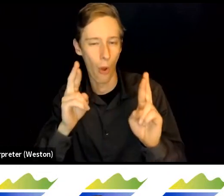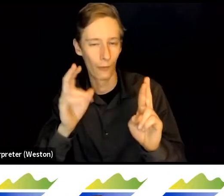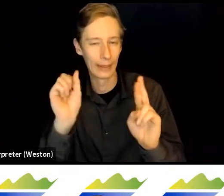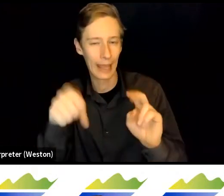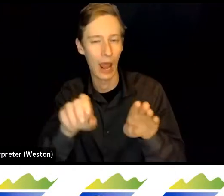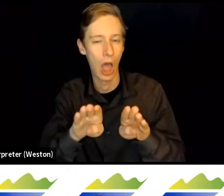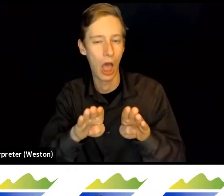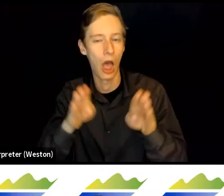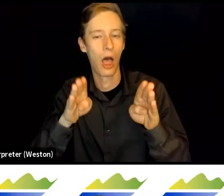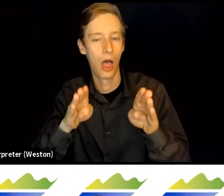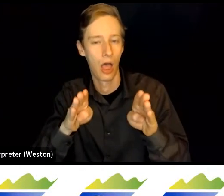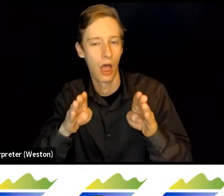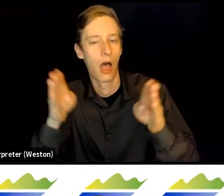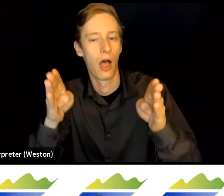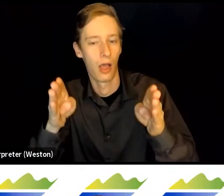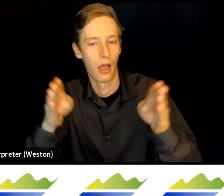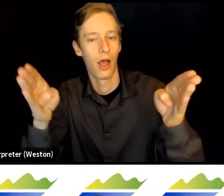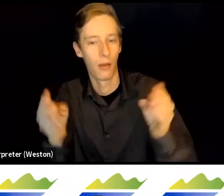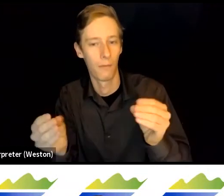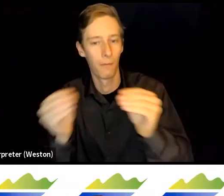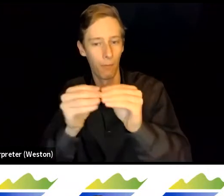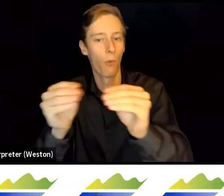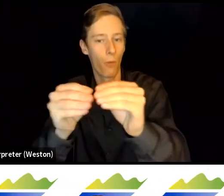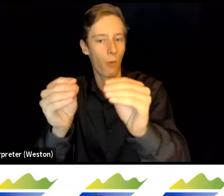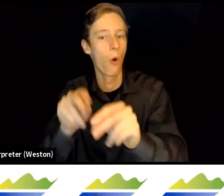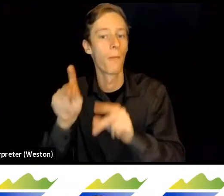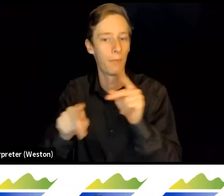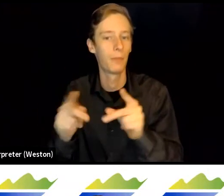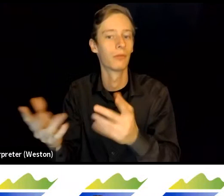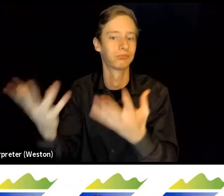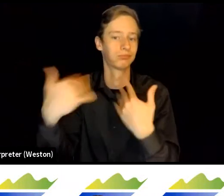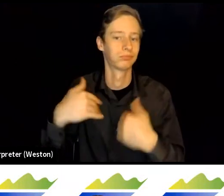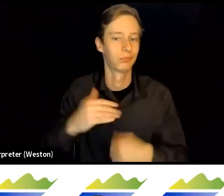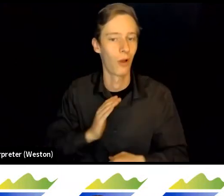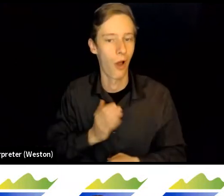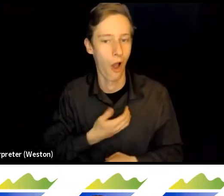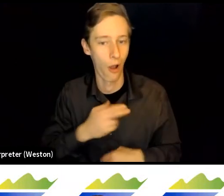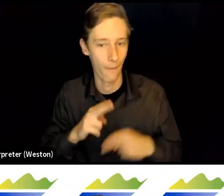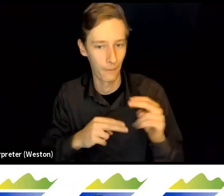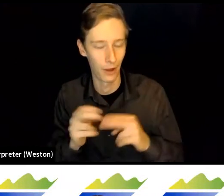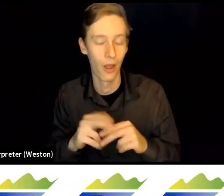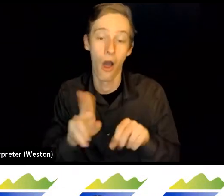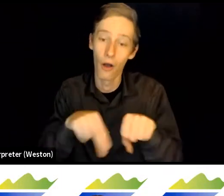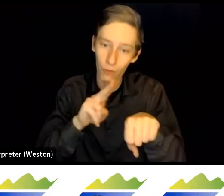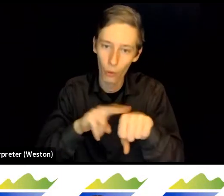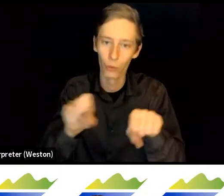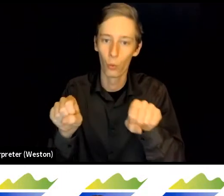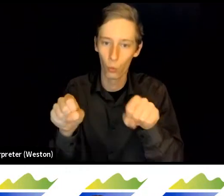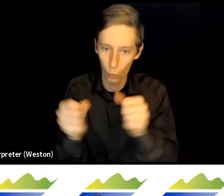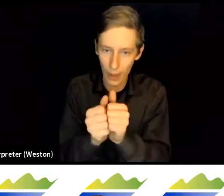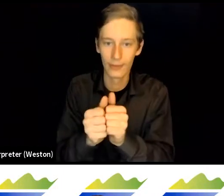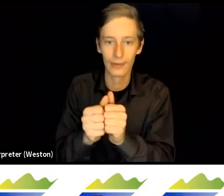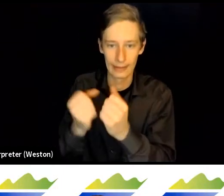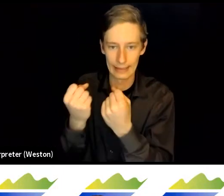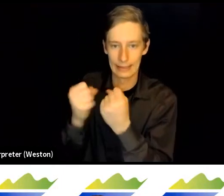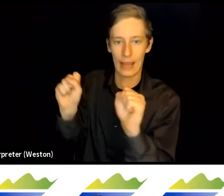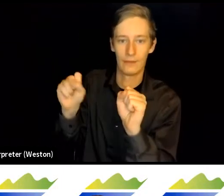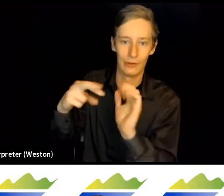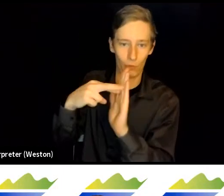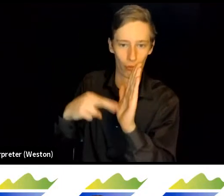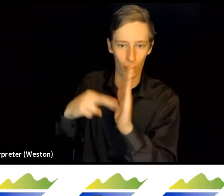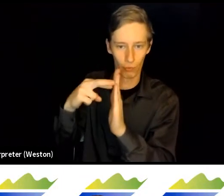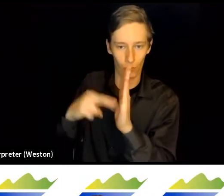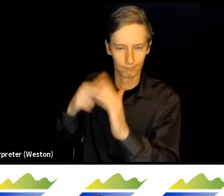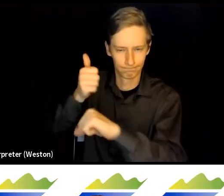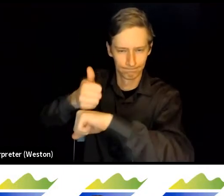some more traffic in our buildings. Of course, we'll be taking the safety precautions, but it is hopeful. And I think that's